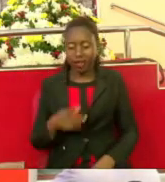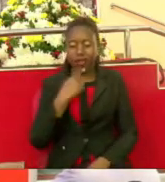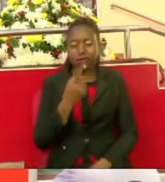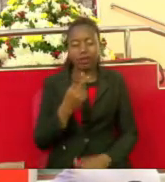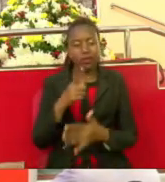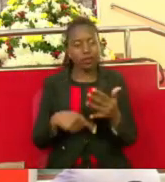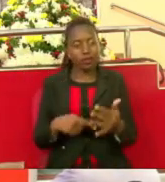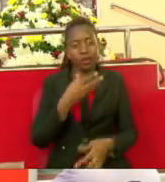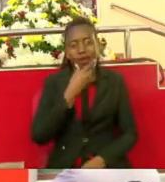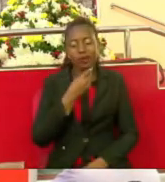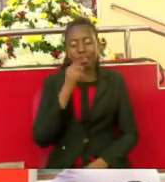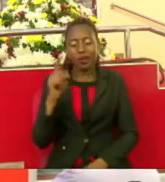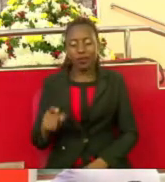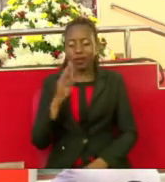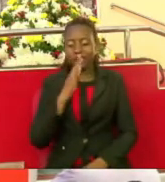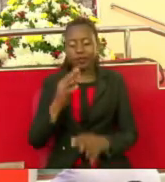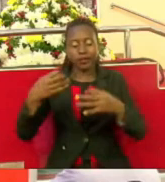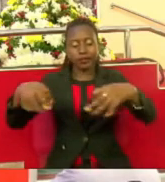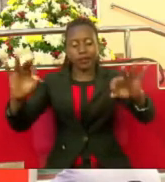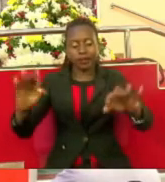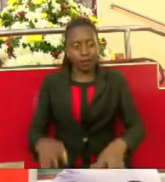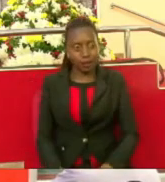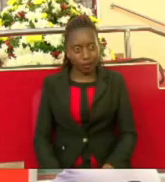There's a brother who was chased away from one of the churches.